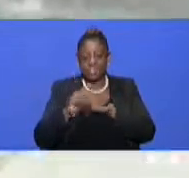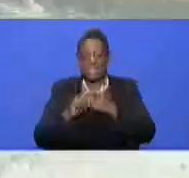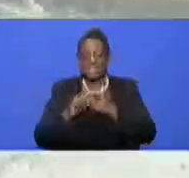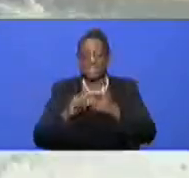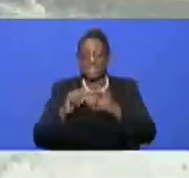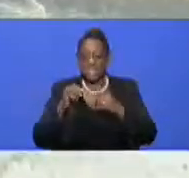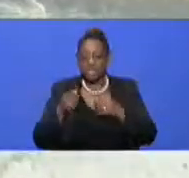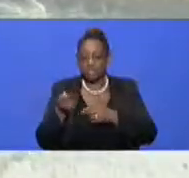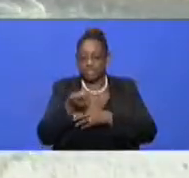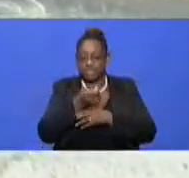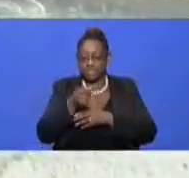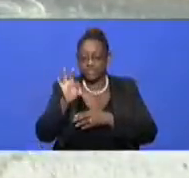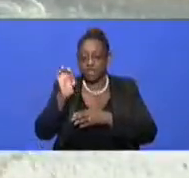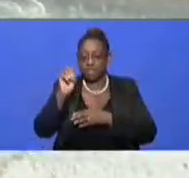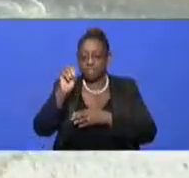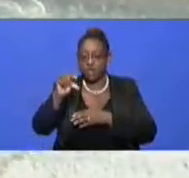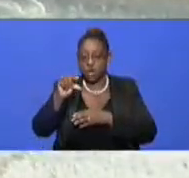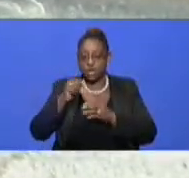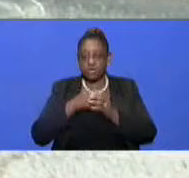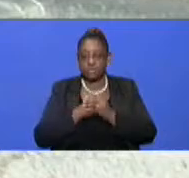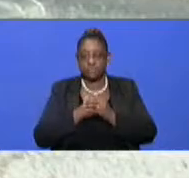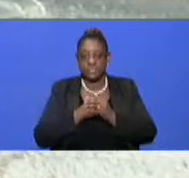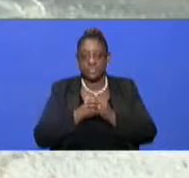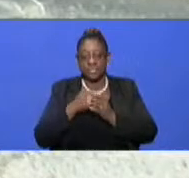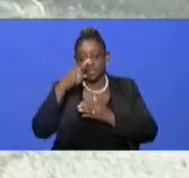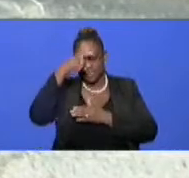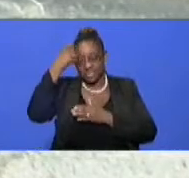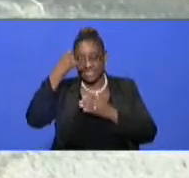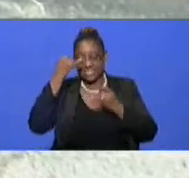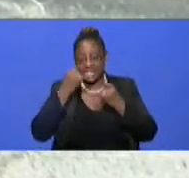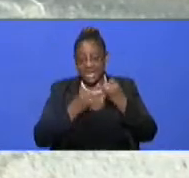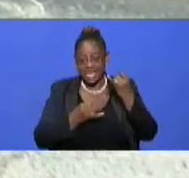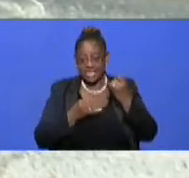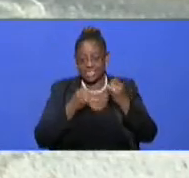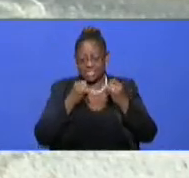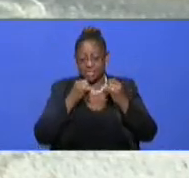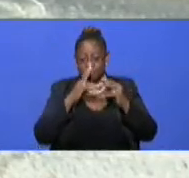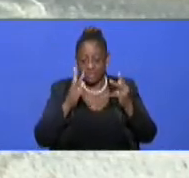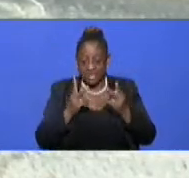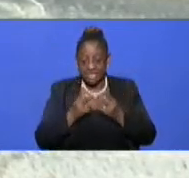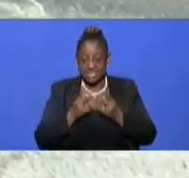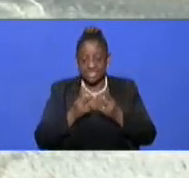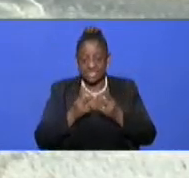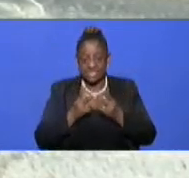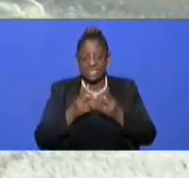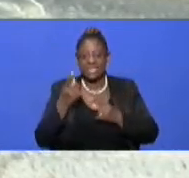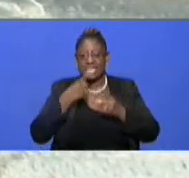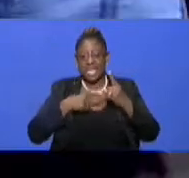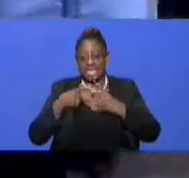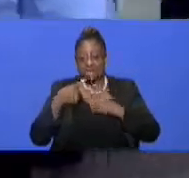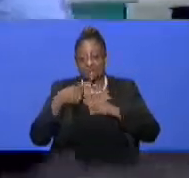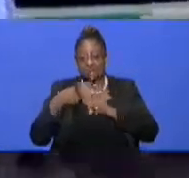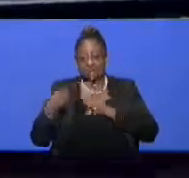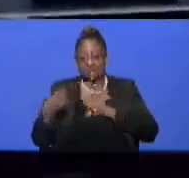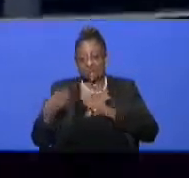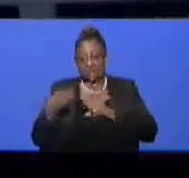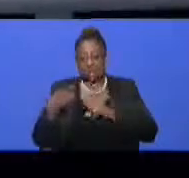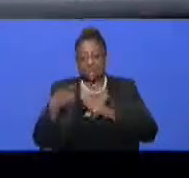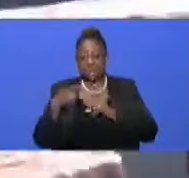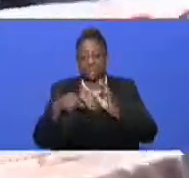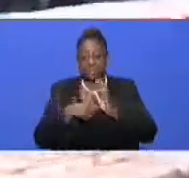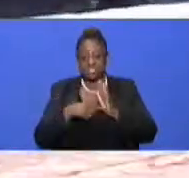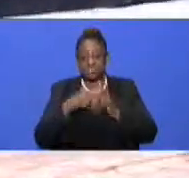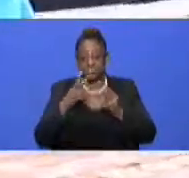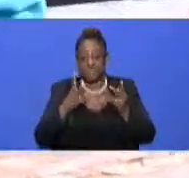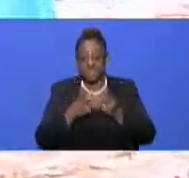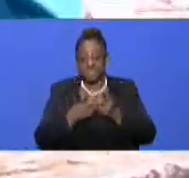Now, this initiative is being carried out today because officials say the last confirmed case of dengue fever was from this community. The Environment Minister